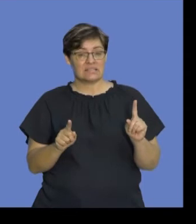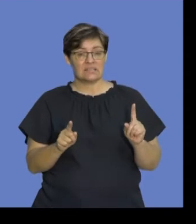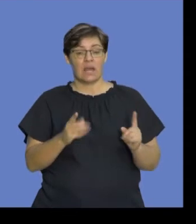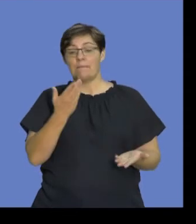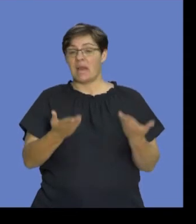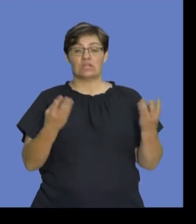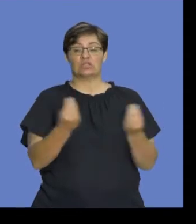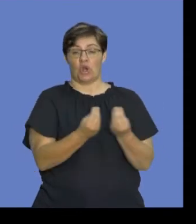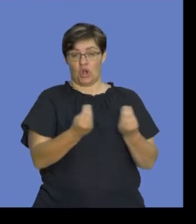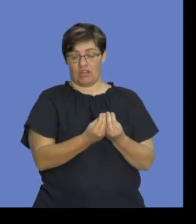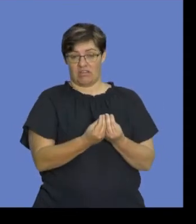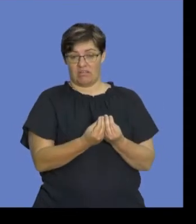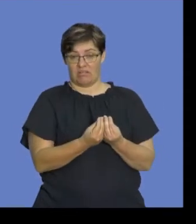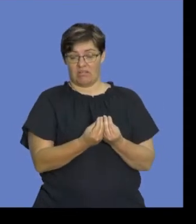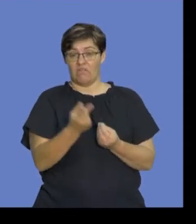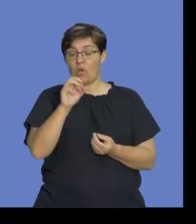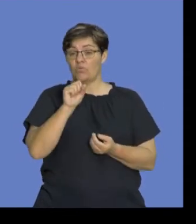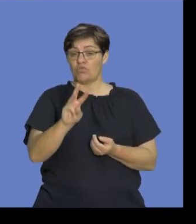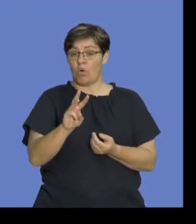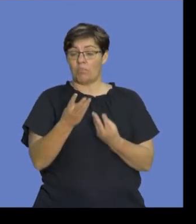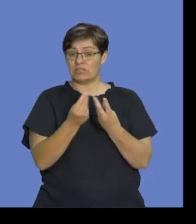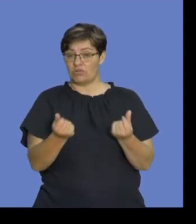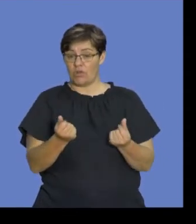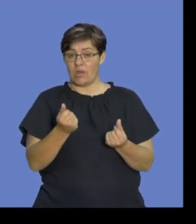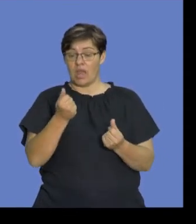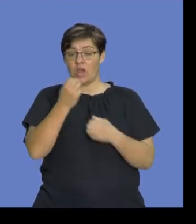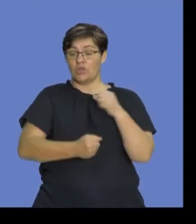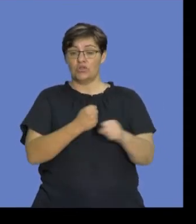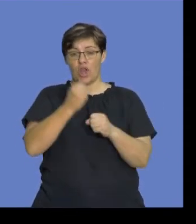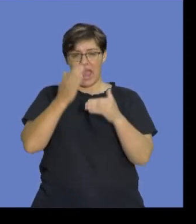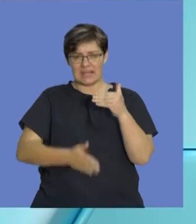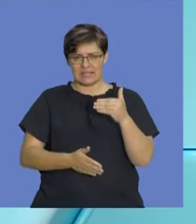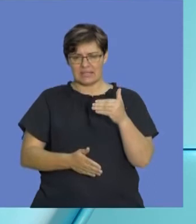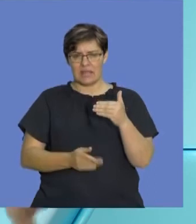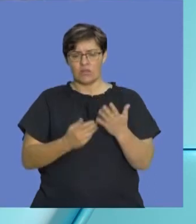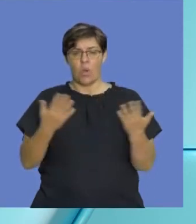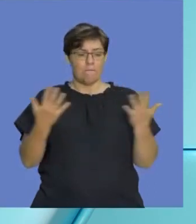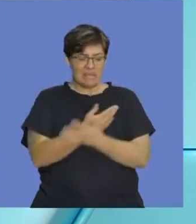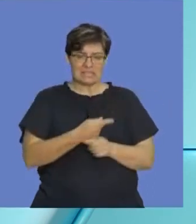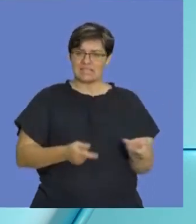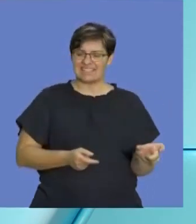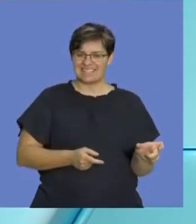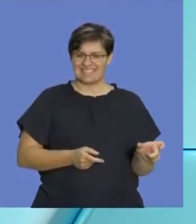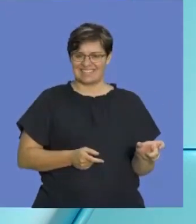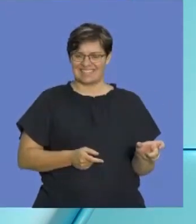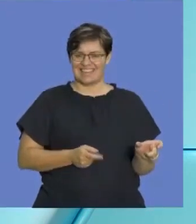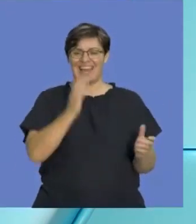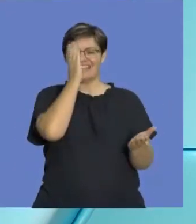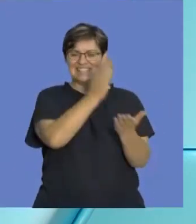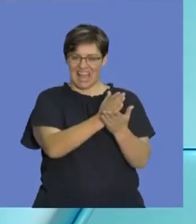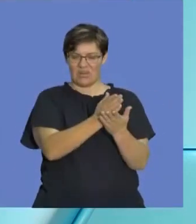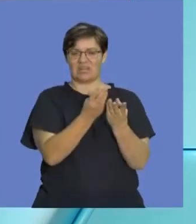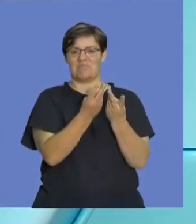you are given your balance of your stock of raw materials at the end of the year, then your missing figure will be